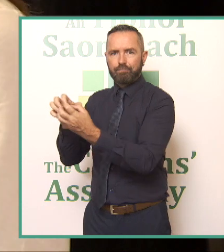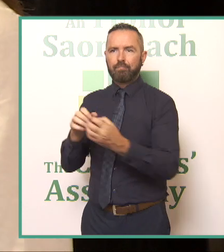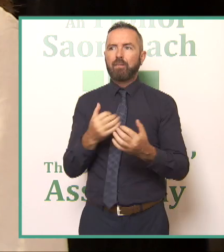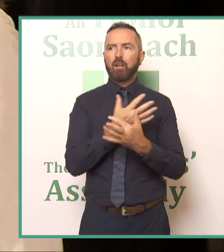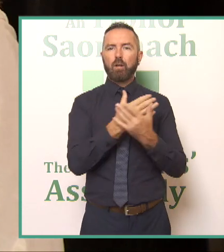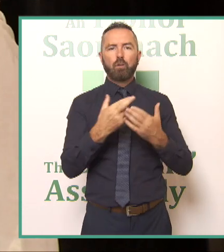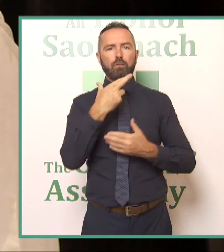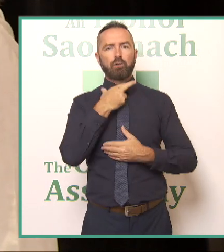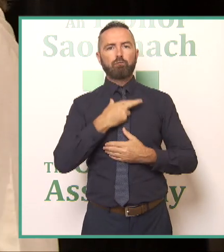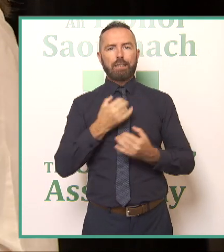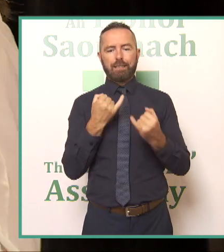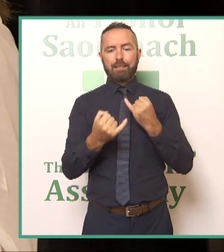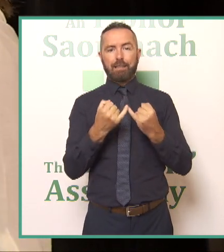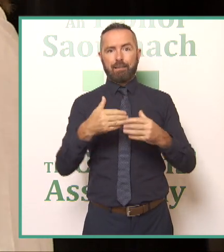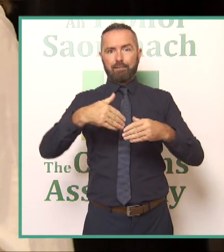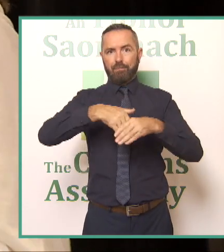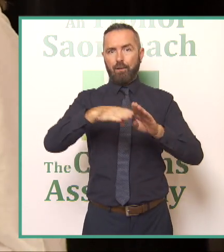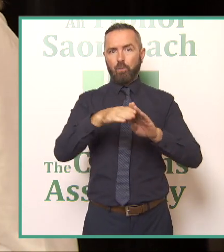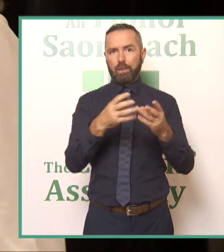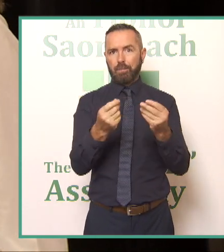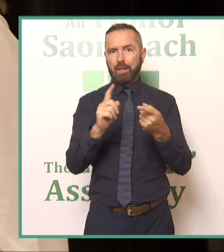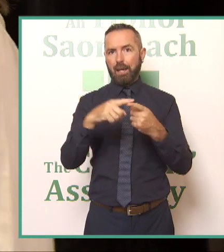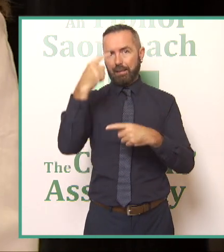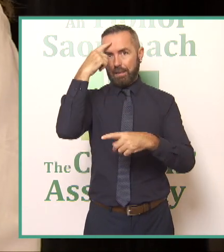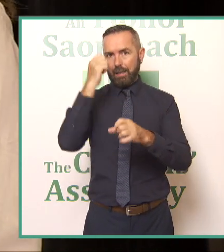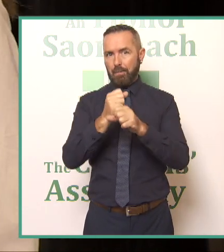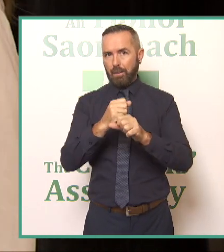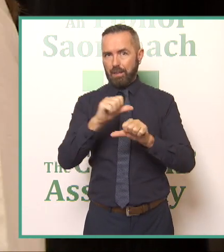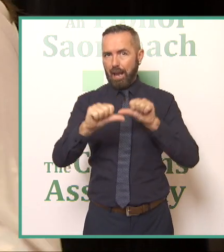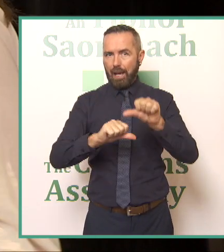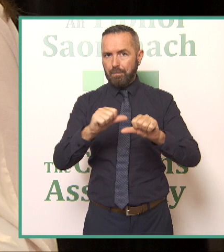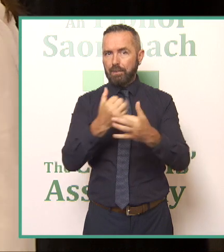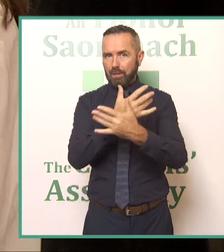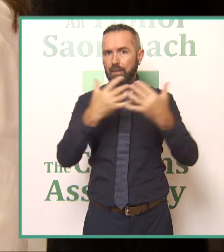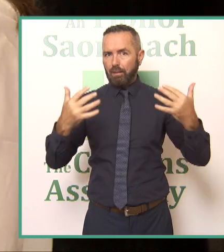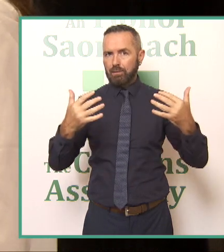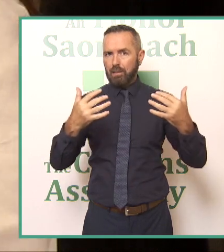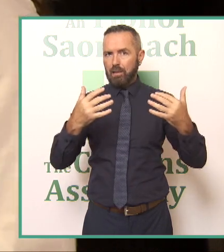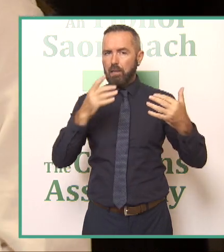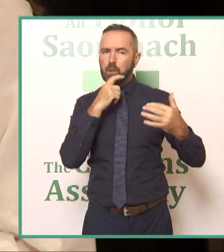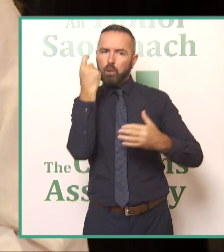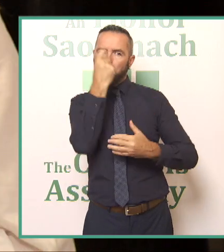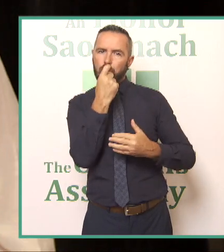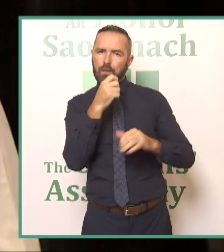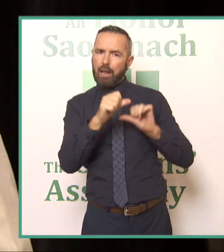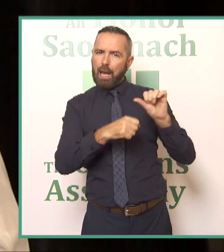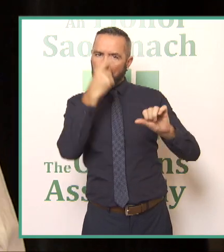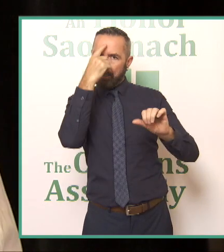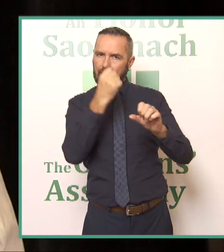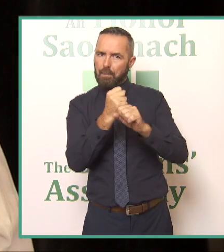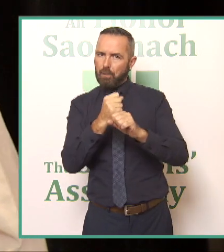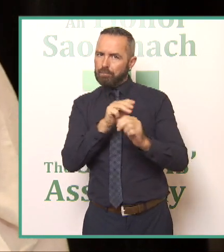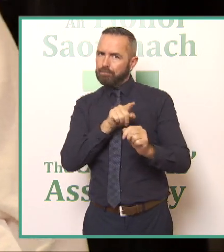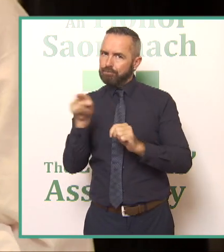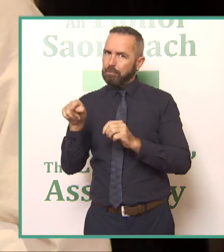rich detail in this material, and they think about animals. But do animals think about people? And I wanted again